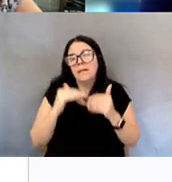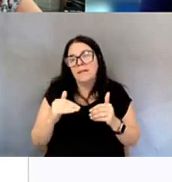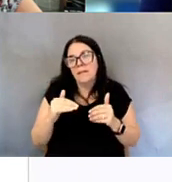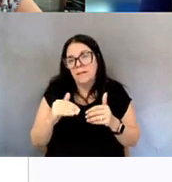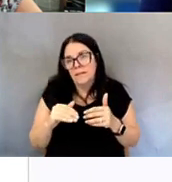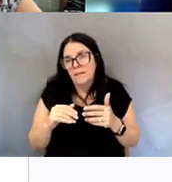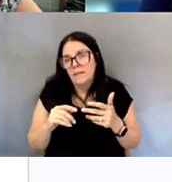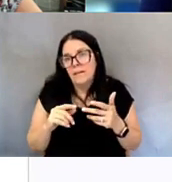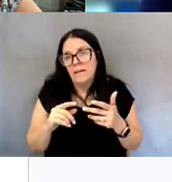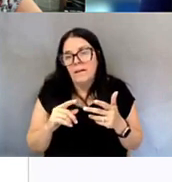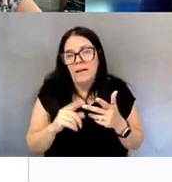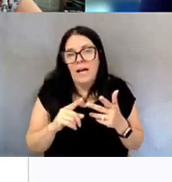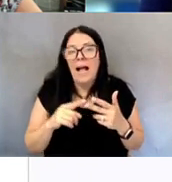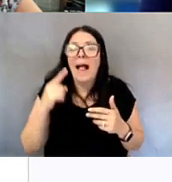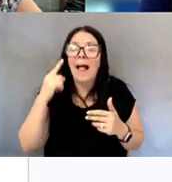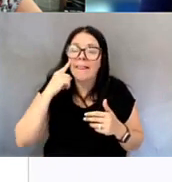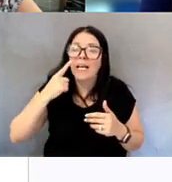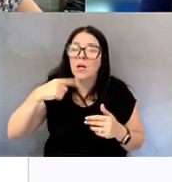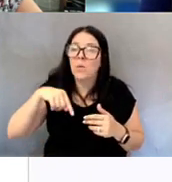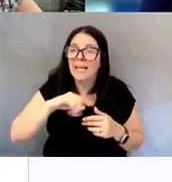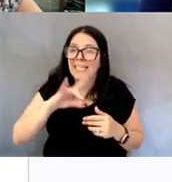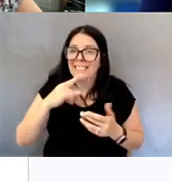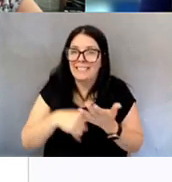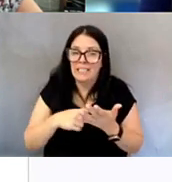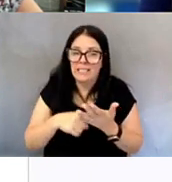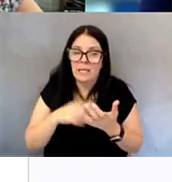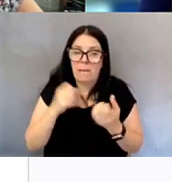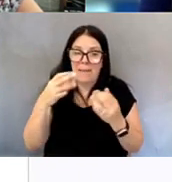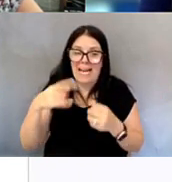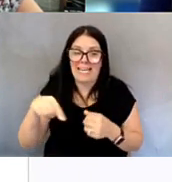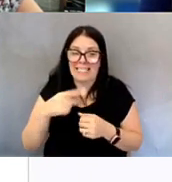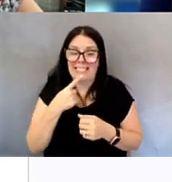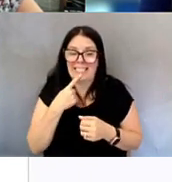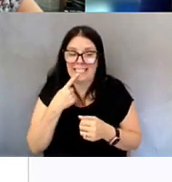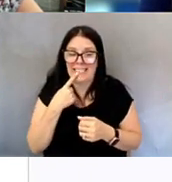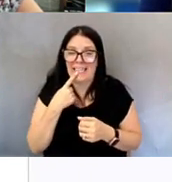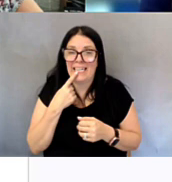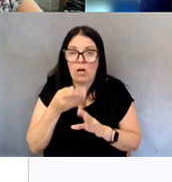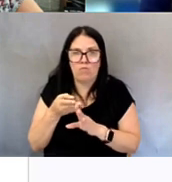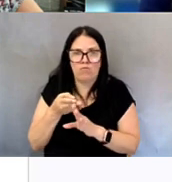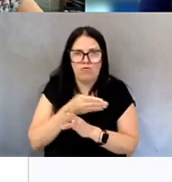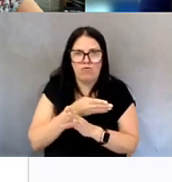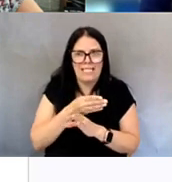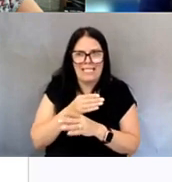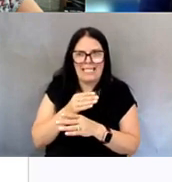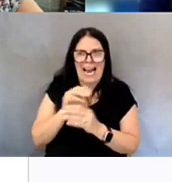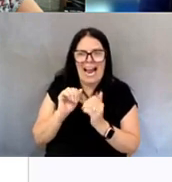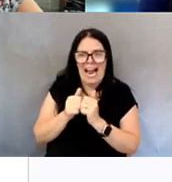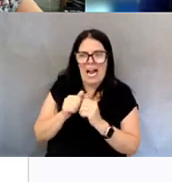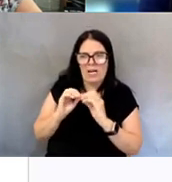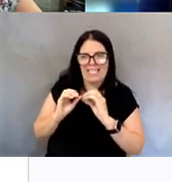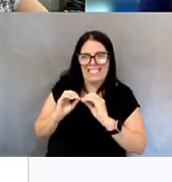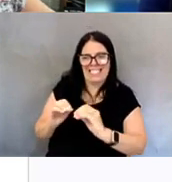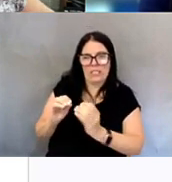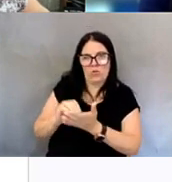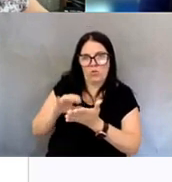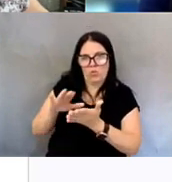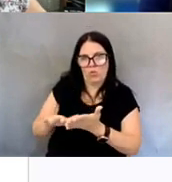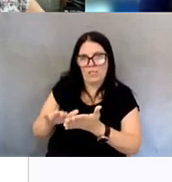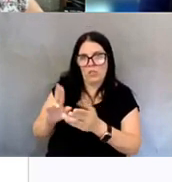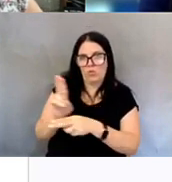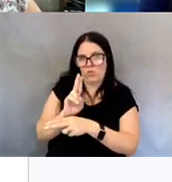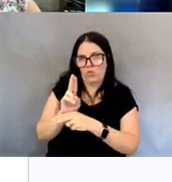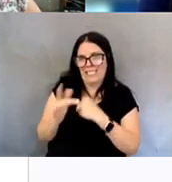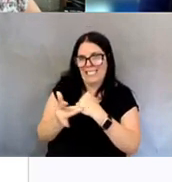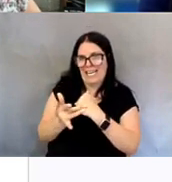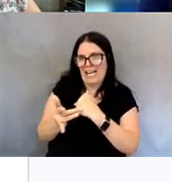is, I think one thing that lots of people mentioned was pre-training of the technology before the class starts,